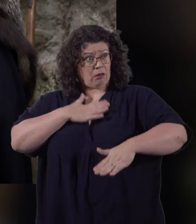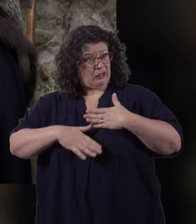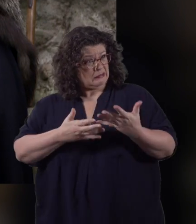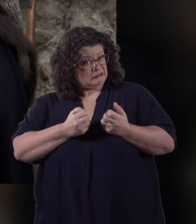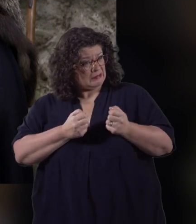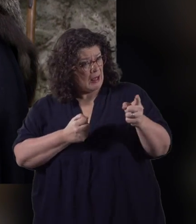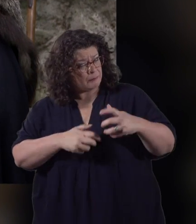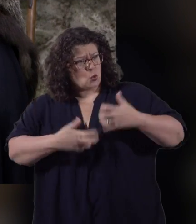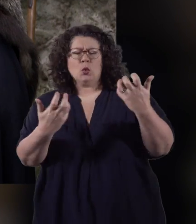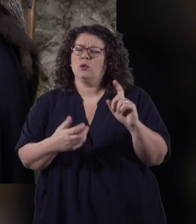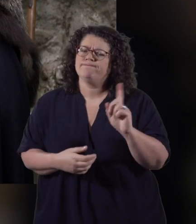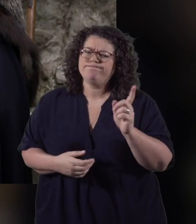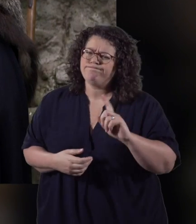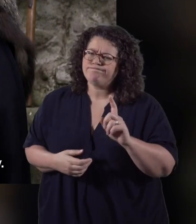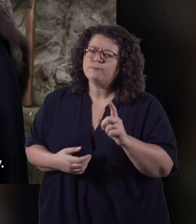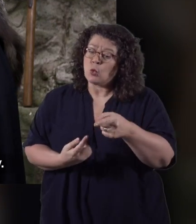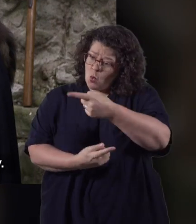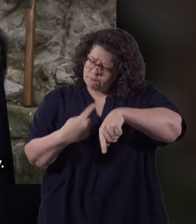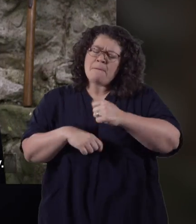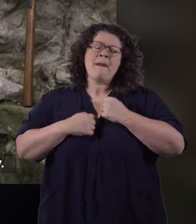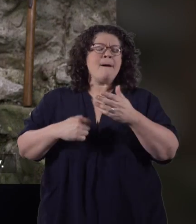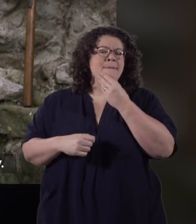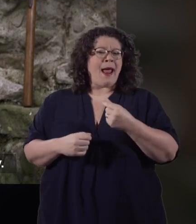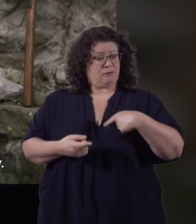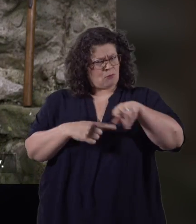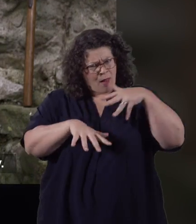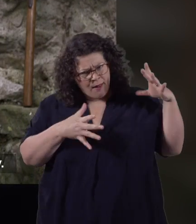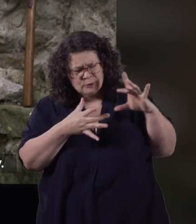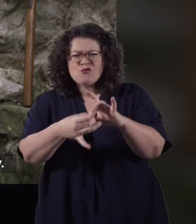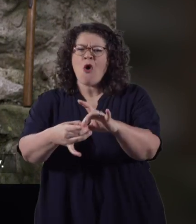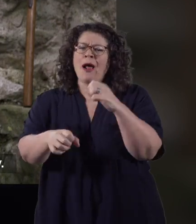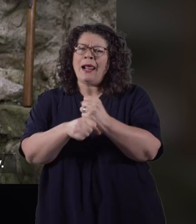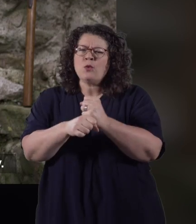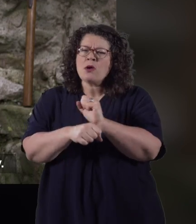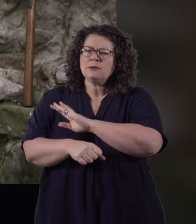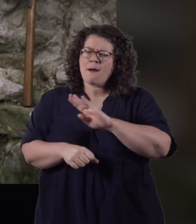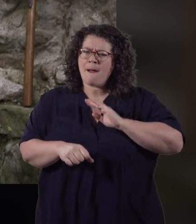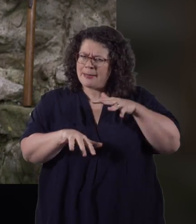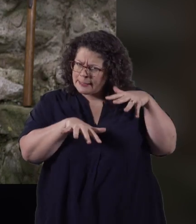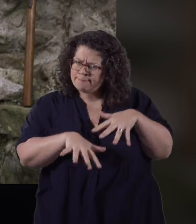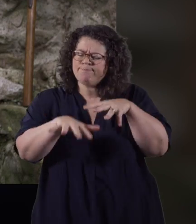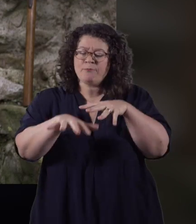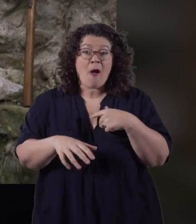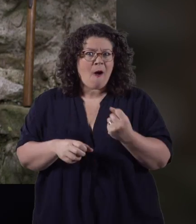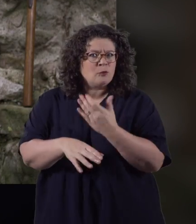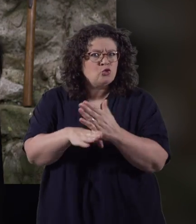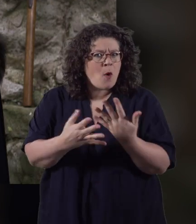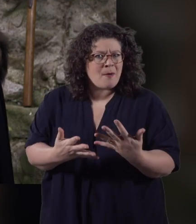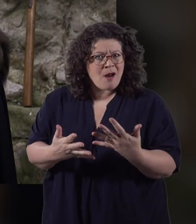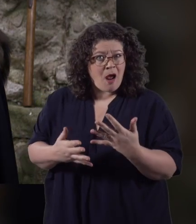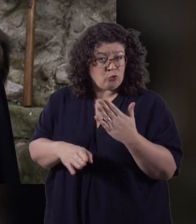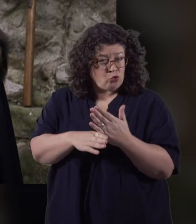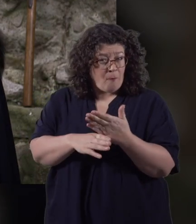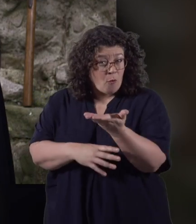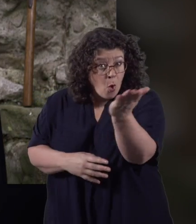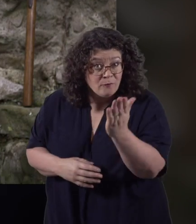here while such outrage occurs. So soon, my men and I will march to join Glyndŵr's army. Now I have a task,